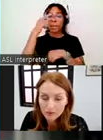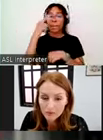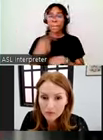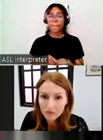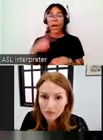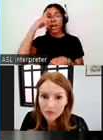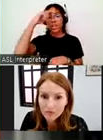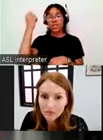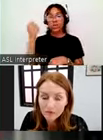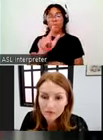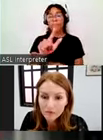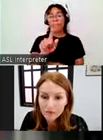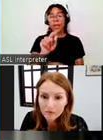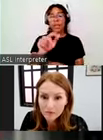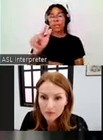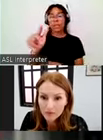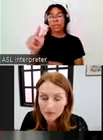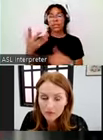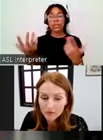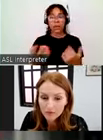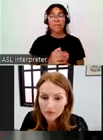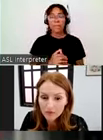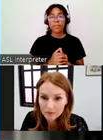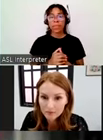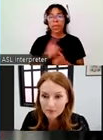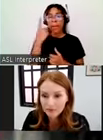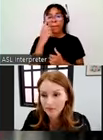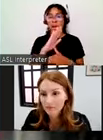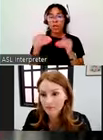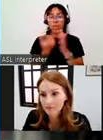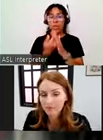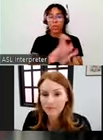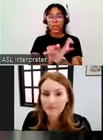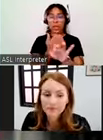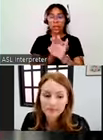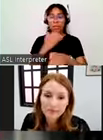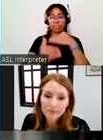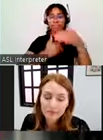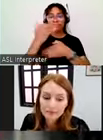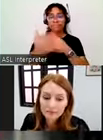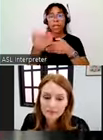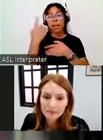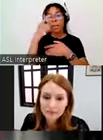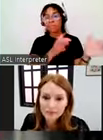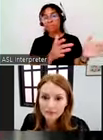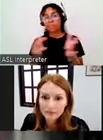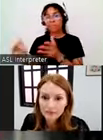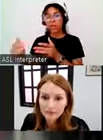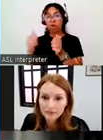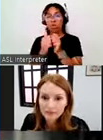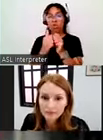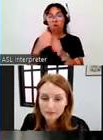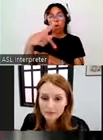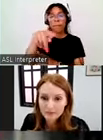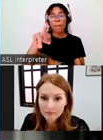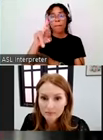be used to inform ongoing procurement of renewable energy resources. We're coordinating closely with PREPA and LUMA to